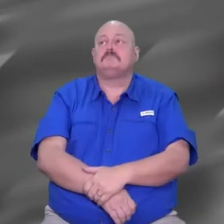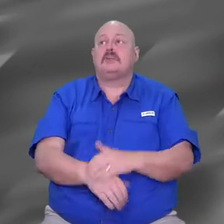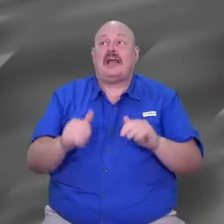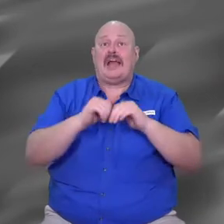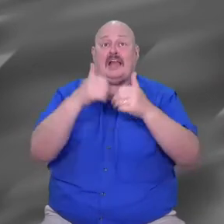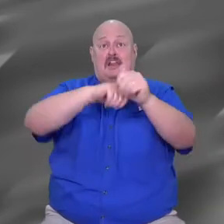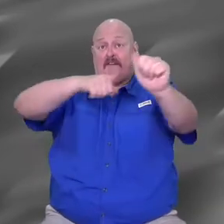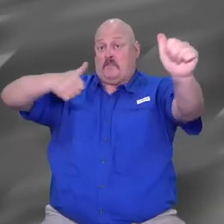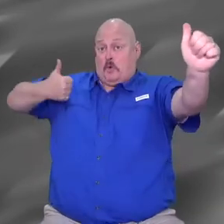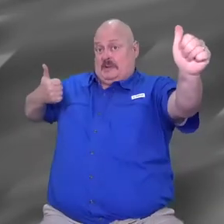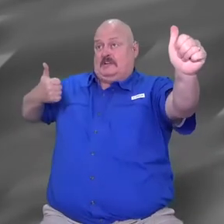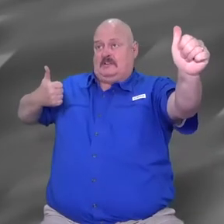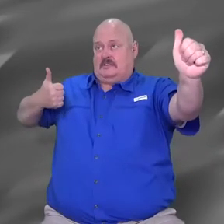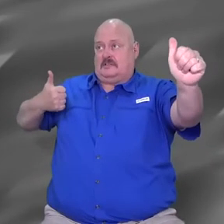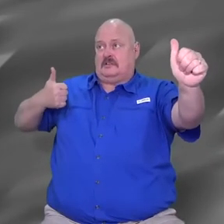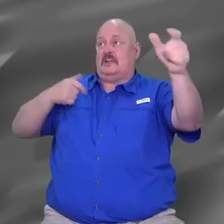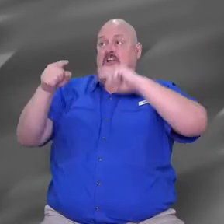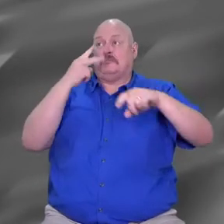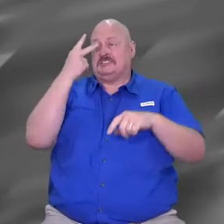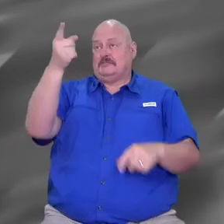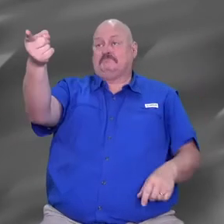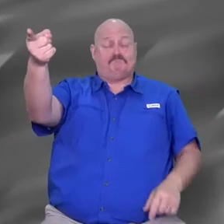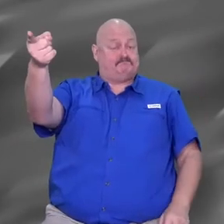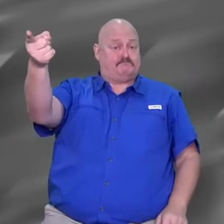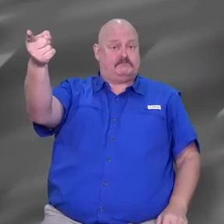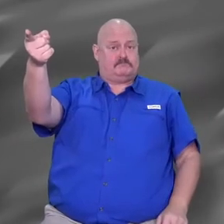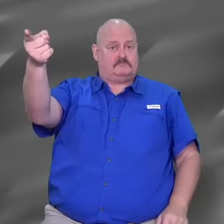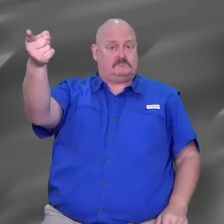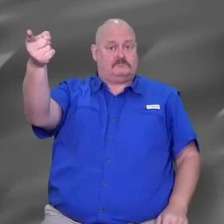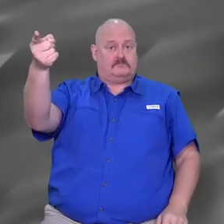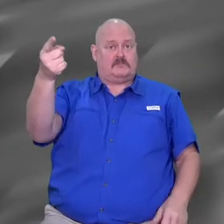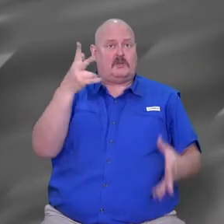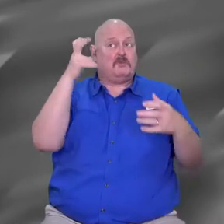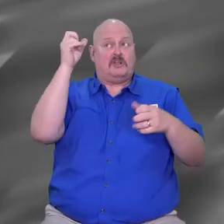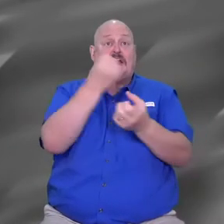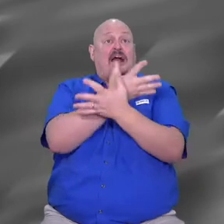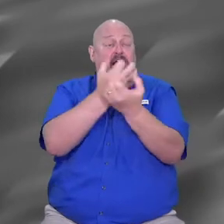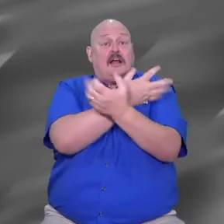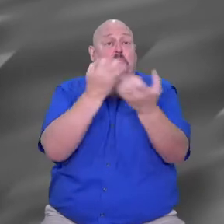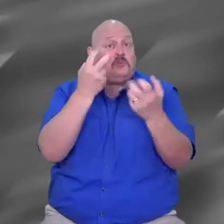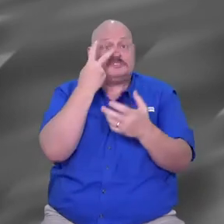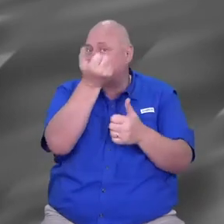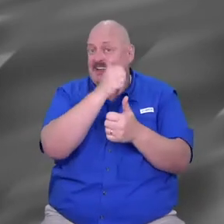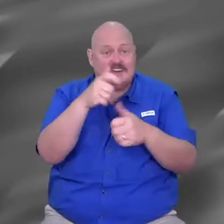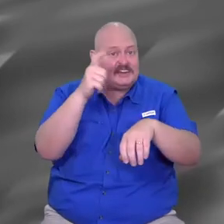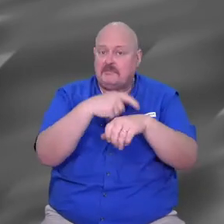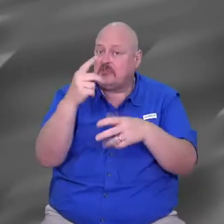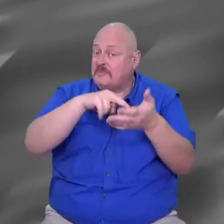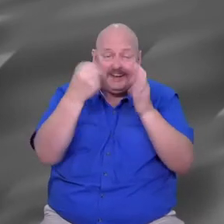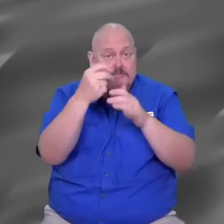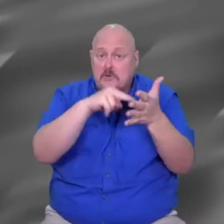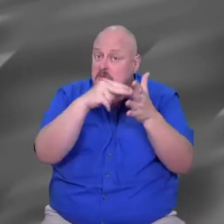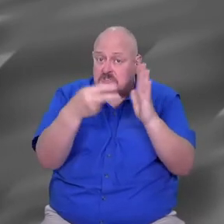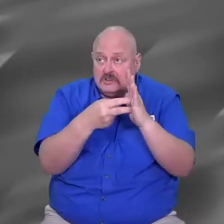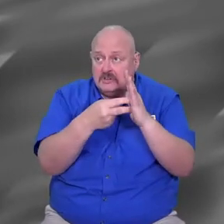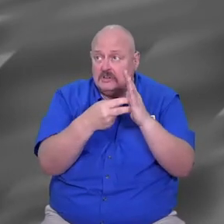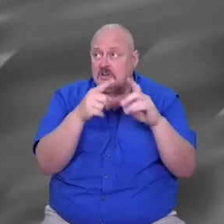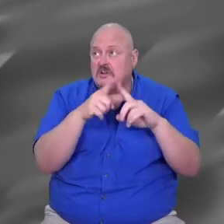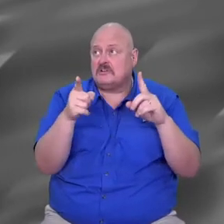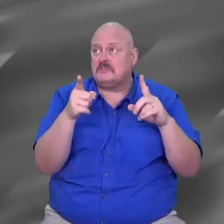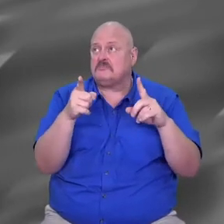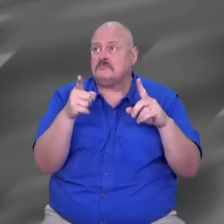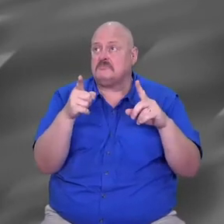to avoid ever coming to see me. Now, I want you to hear me very clearly. I would love to see you on any occasion for any purpose. But